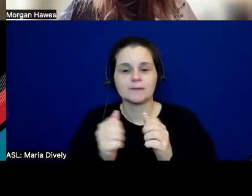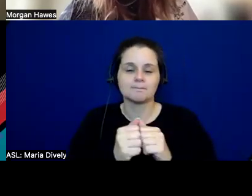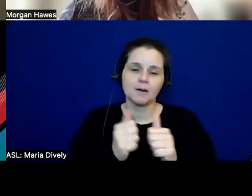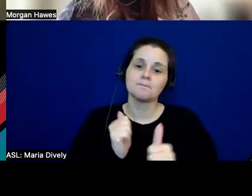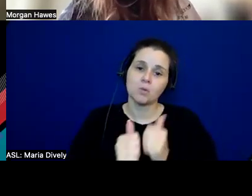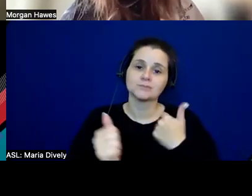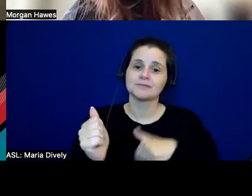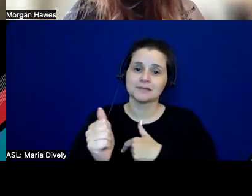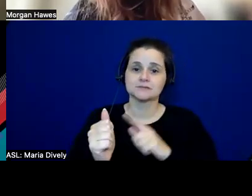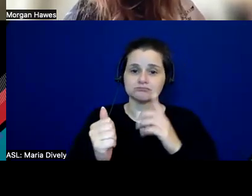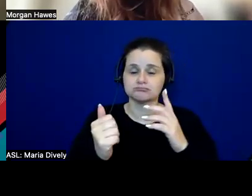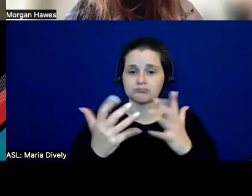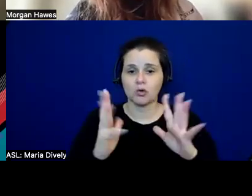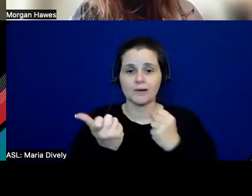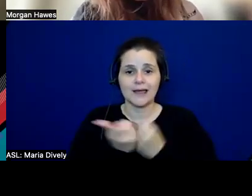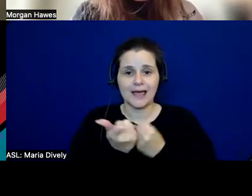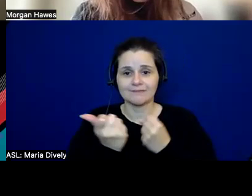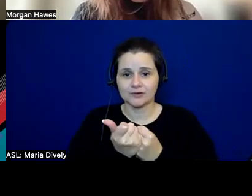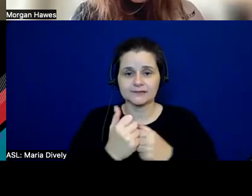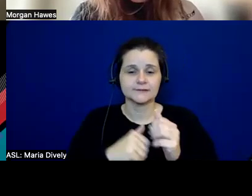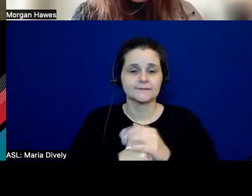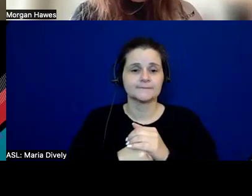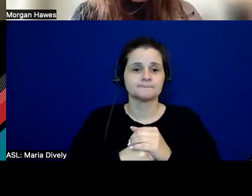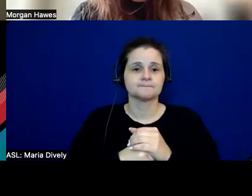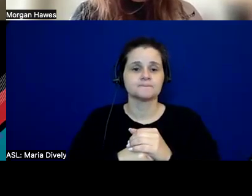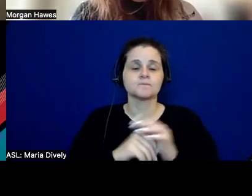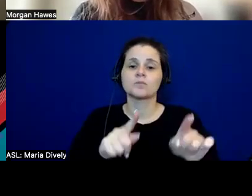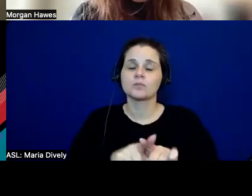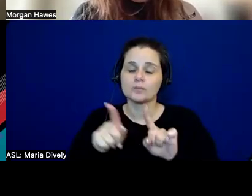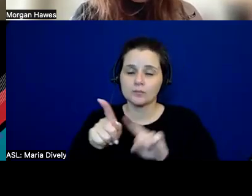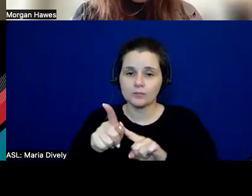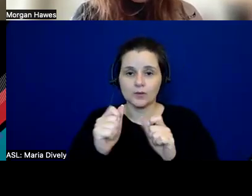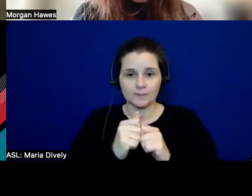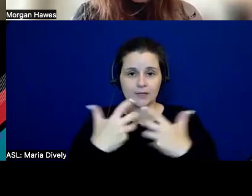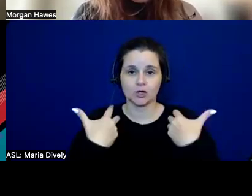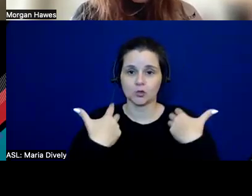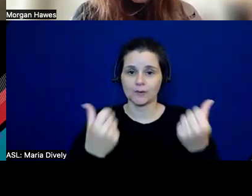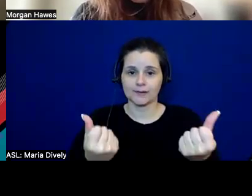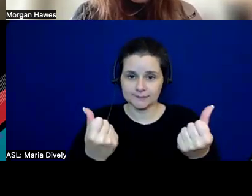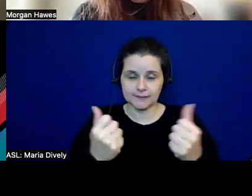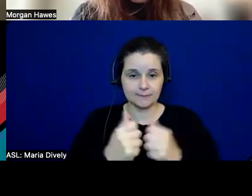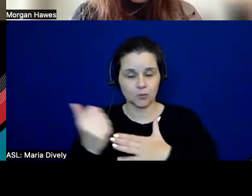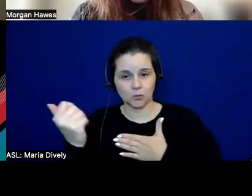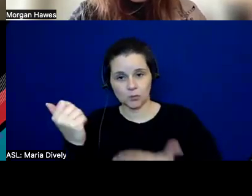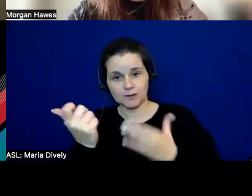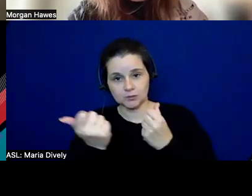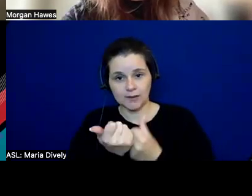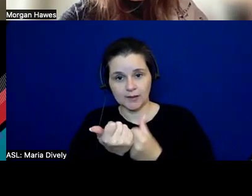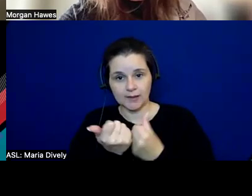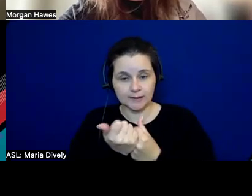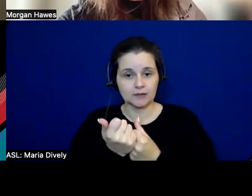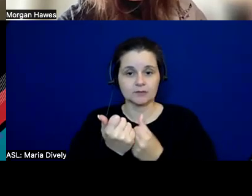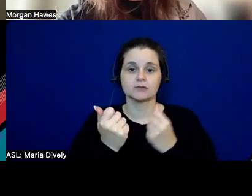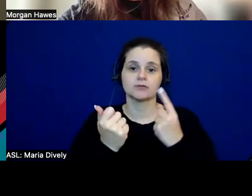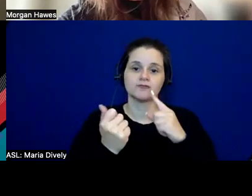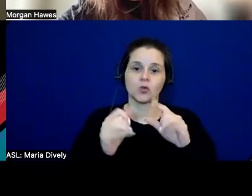advocates on some level, but to also be courageous and to be willing to advocate, for